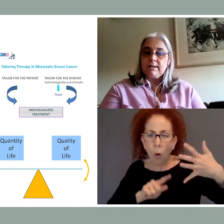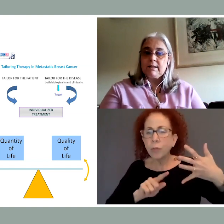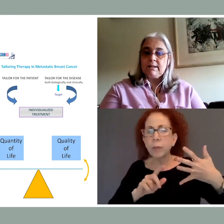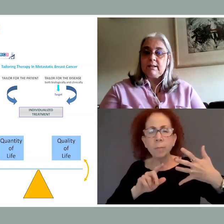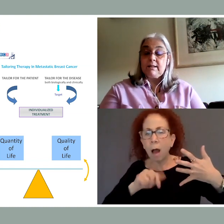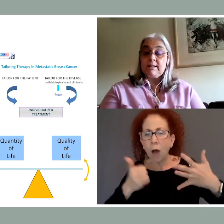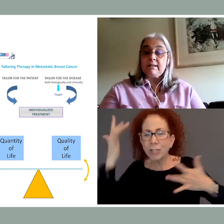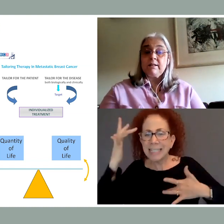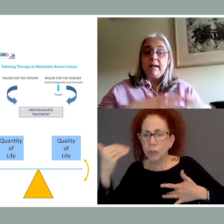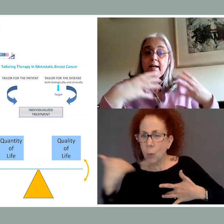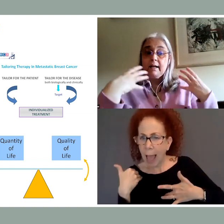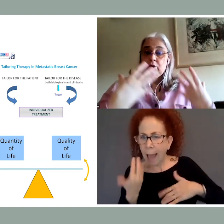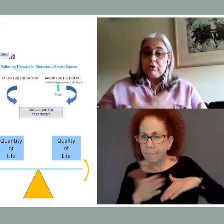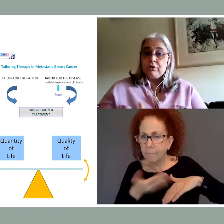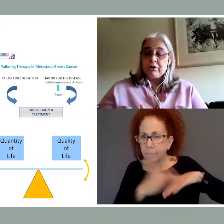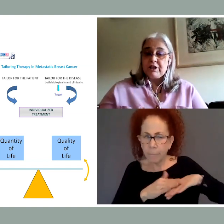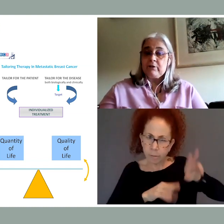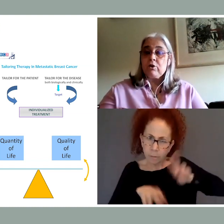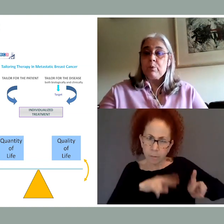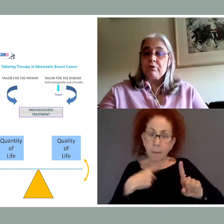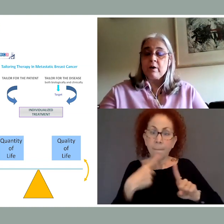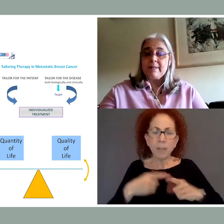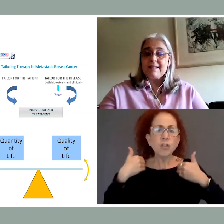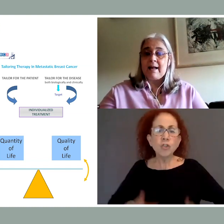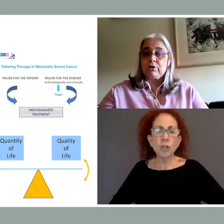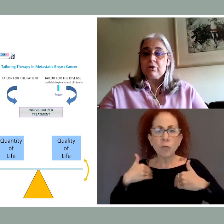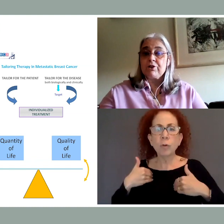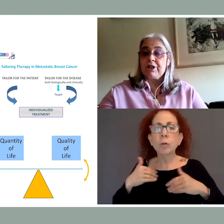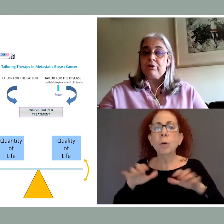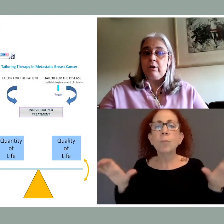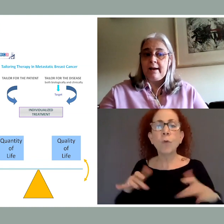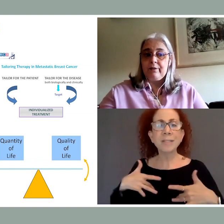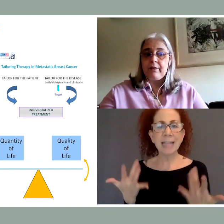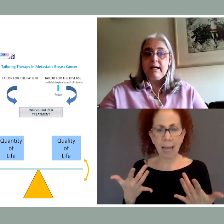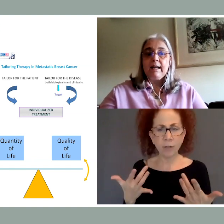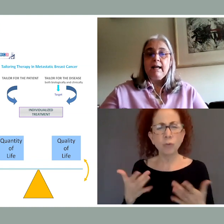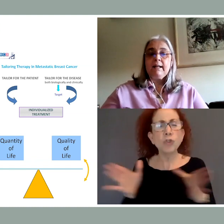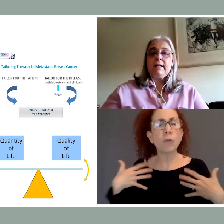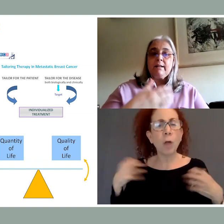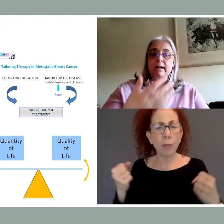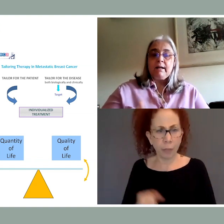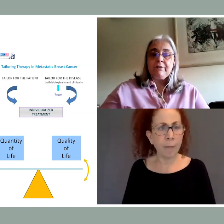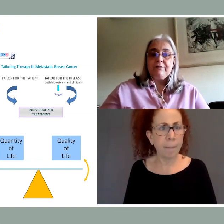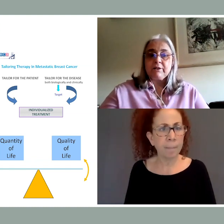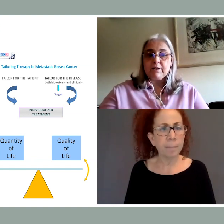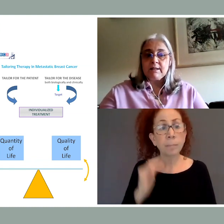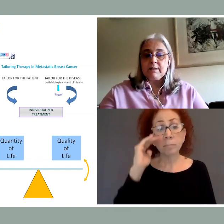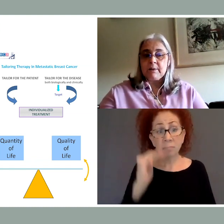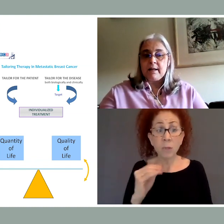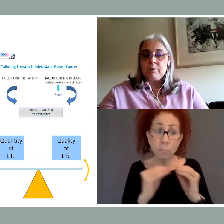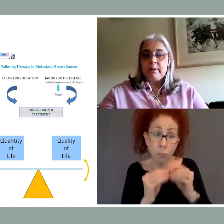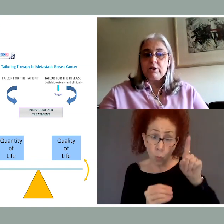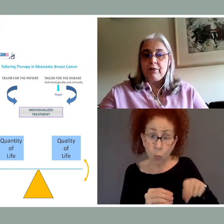other diseases, and also your general performance status or general health. And then other factors